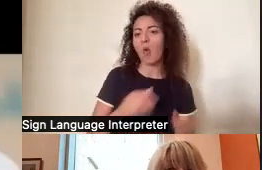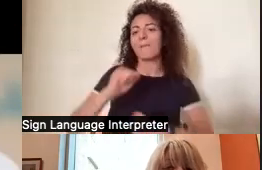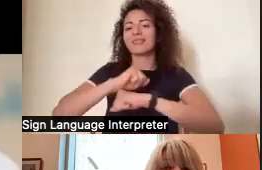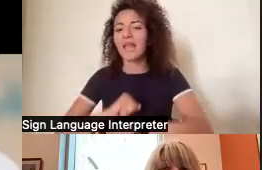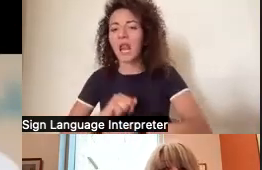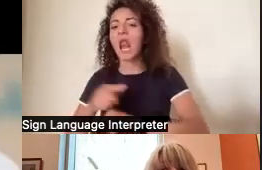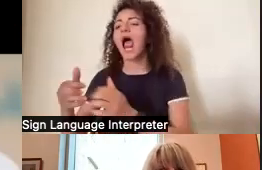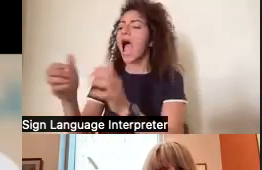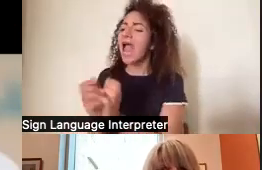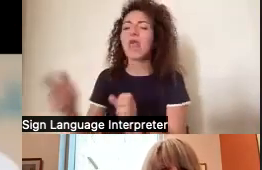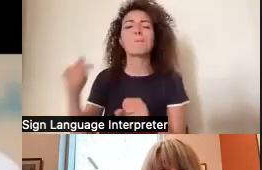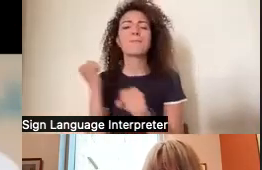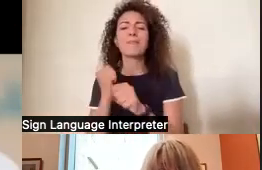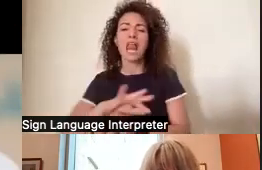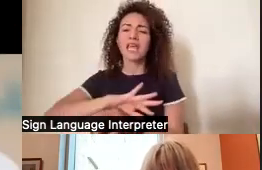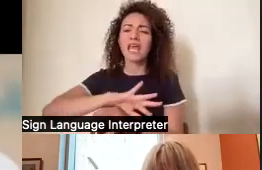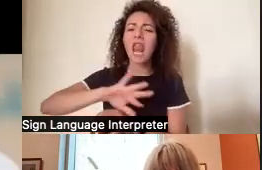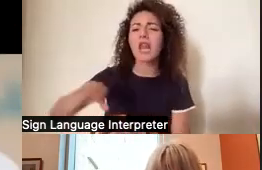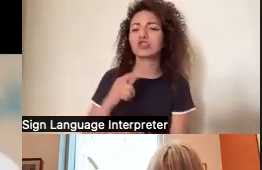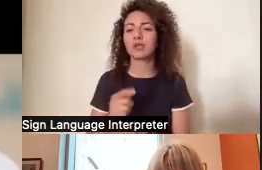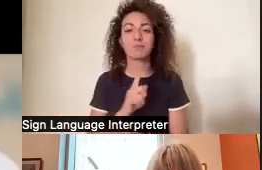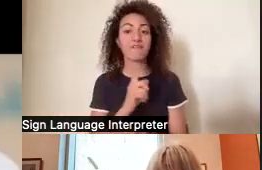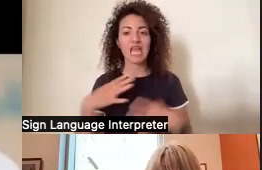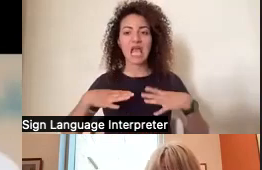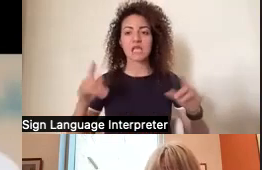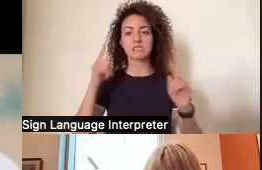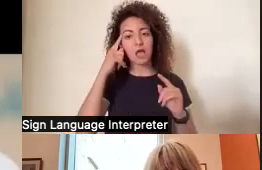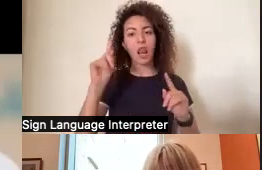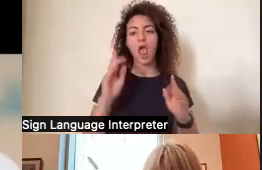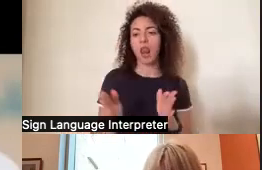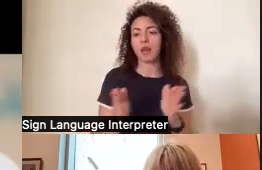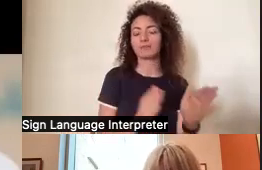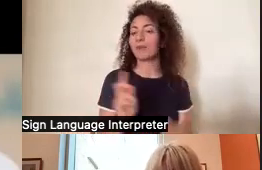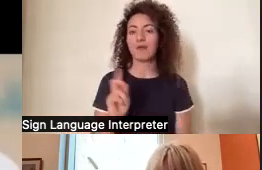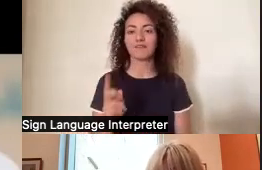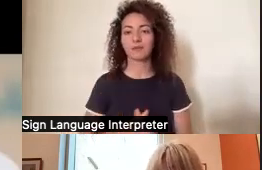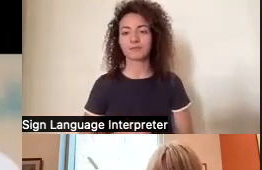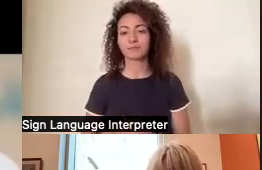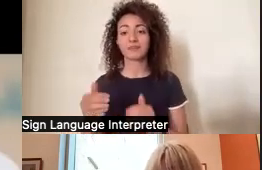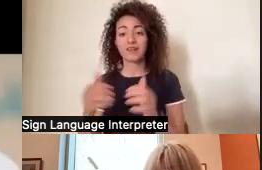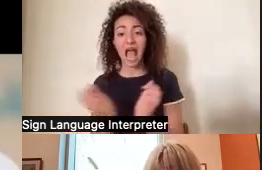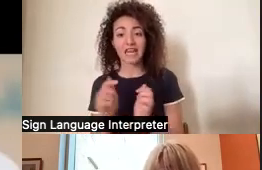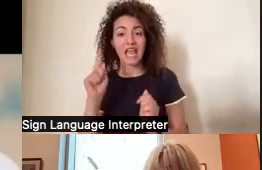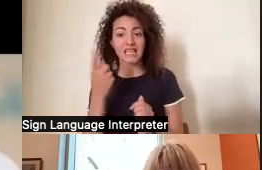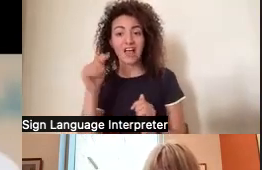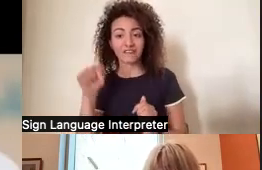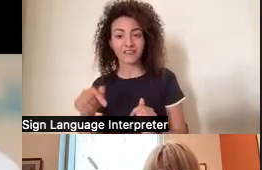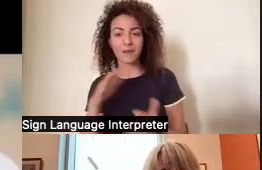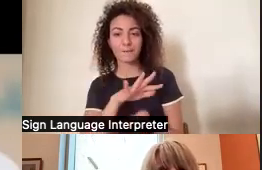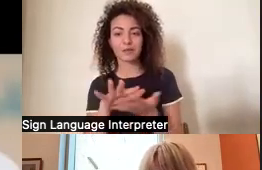to the MENA region, but where families are already having difficulties with poverty, having difficulties